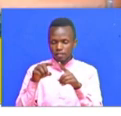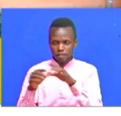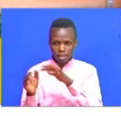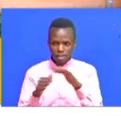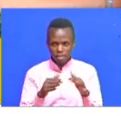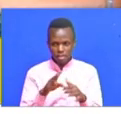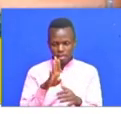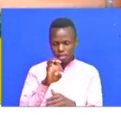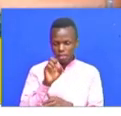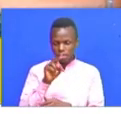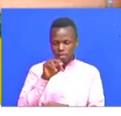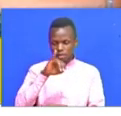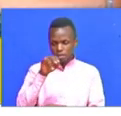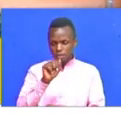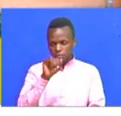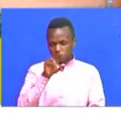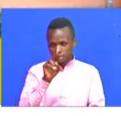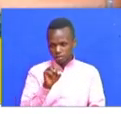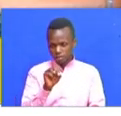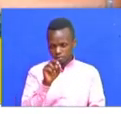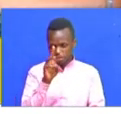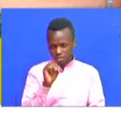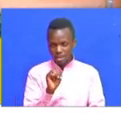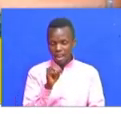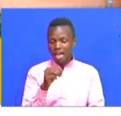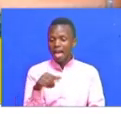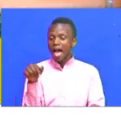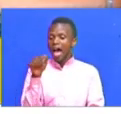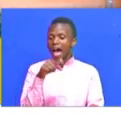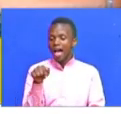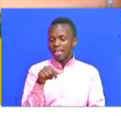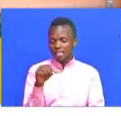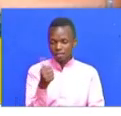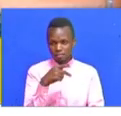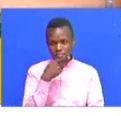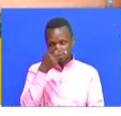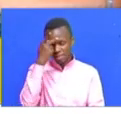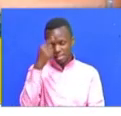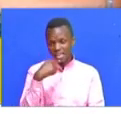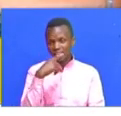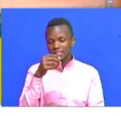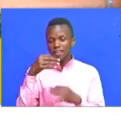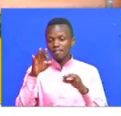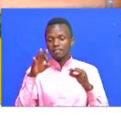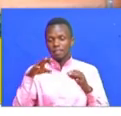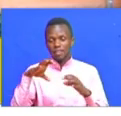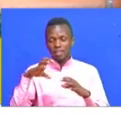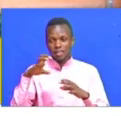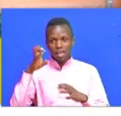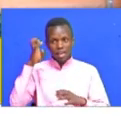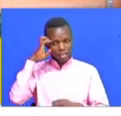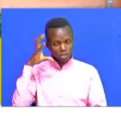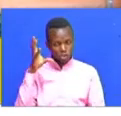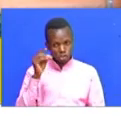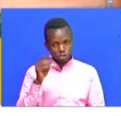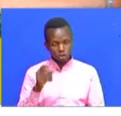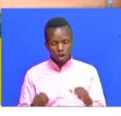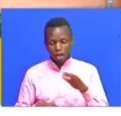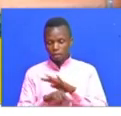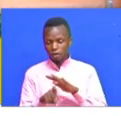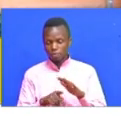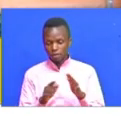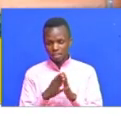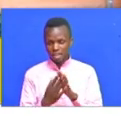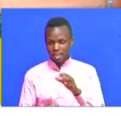the video you just saw was some parents we interacted with, and they said free education in public primary and secondary school is